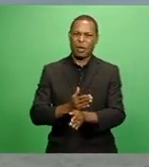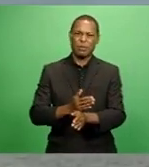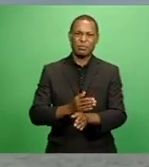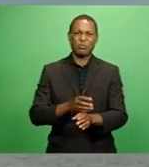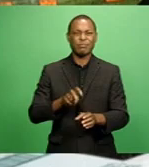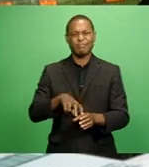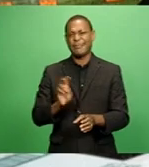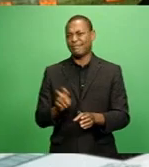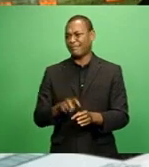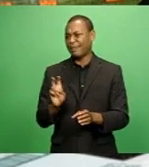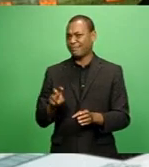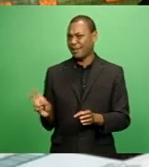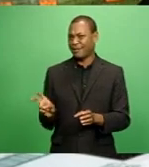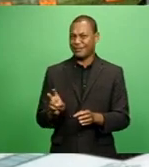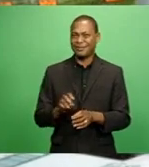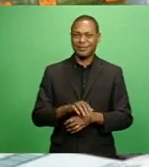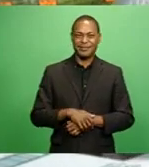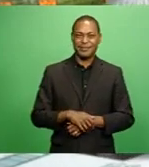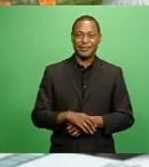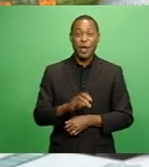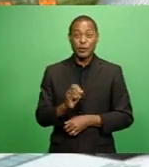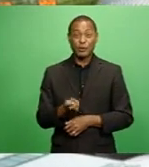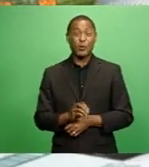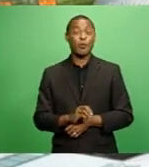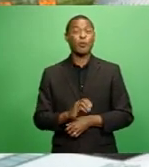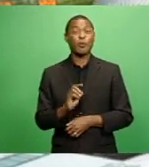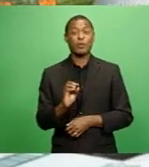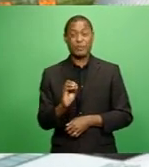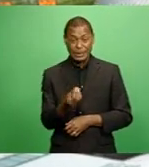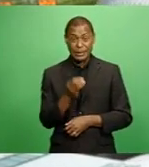losses, as some of the people, some of the